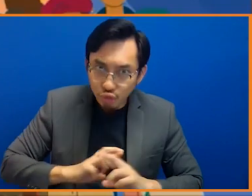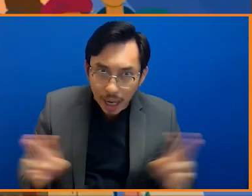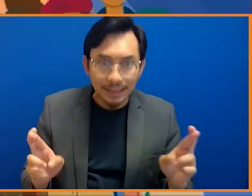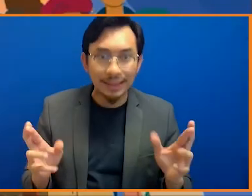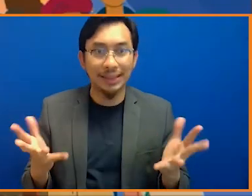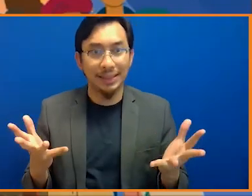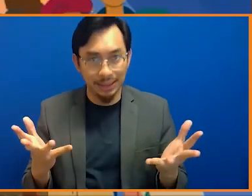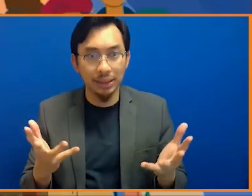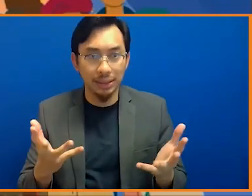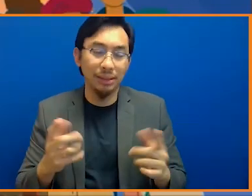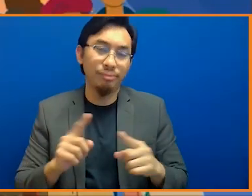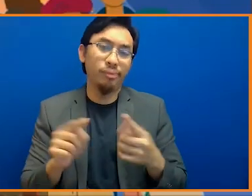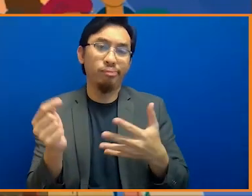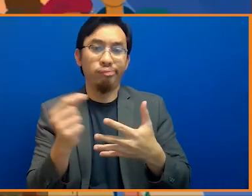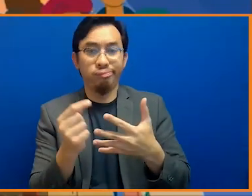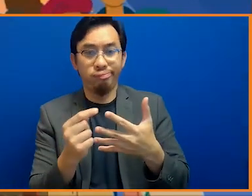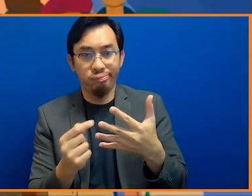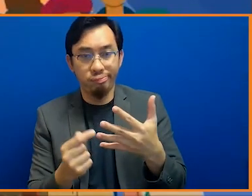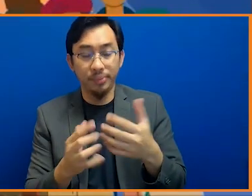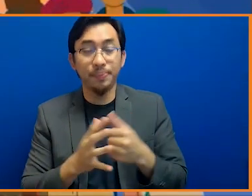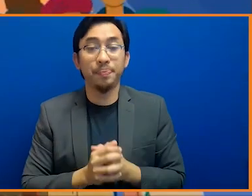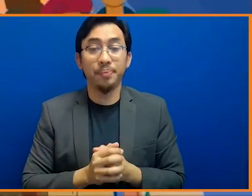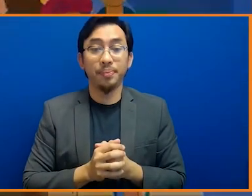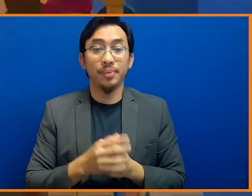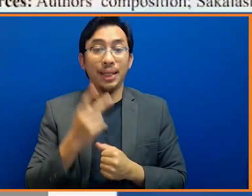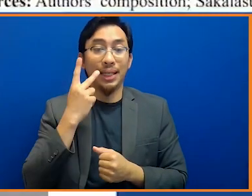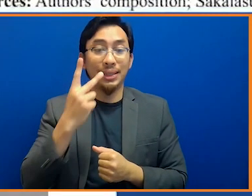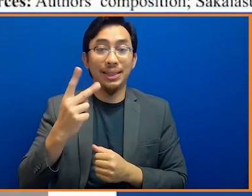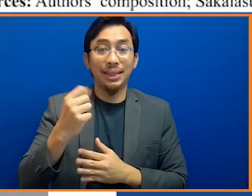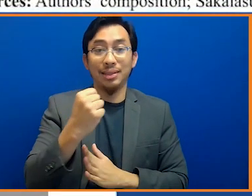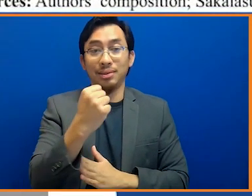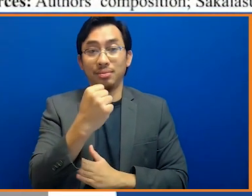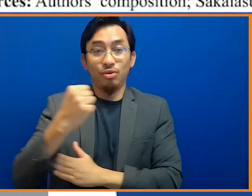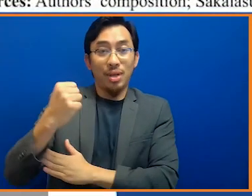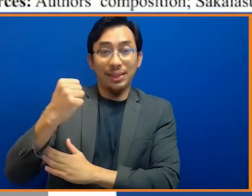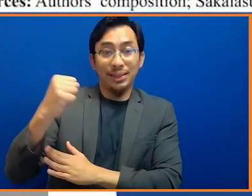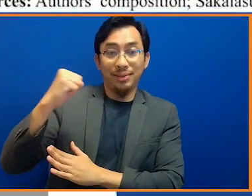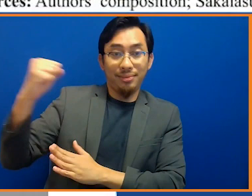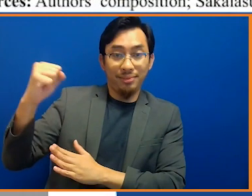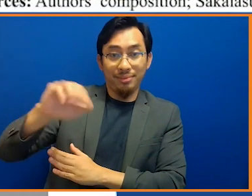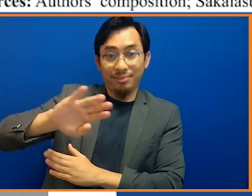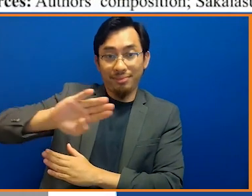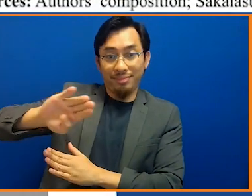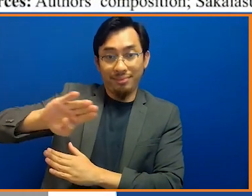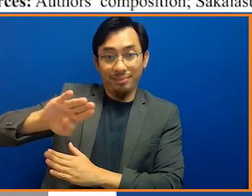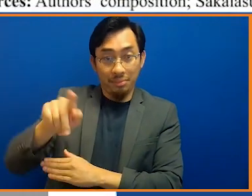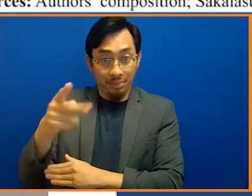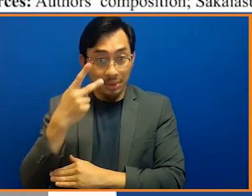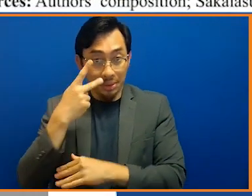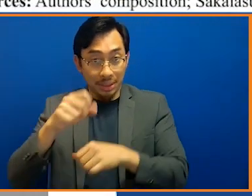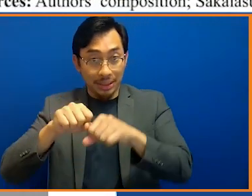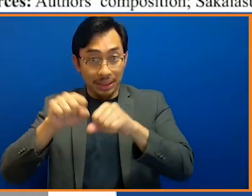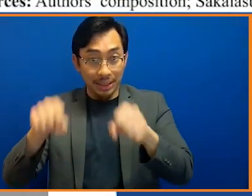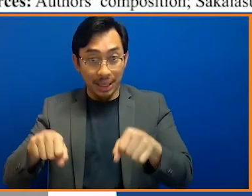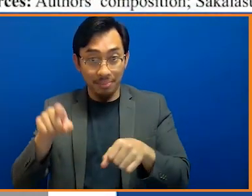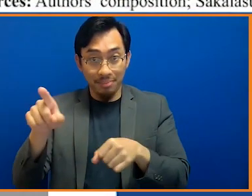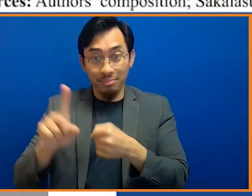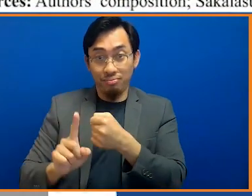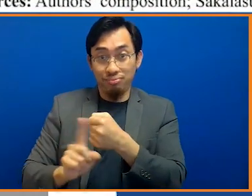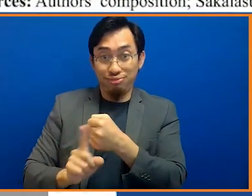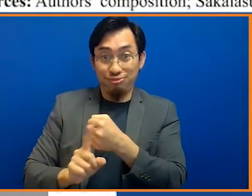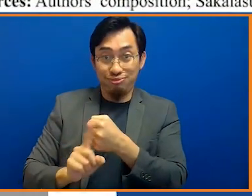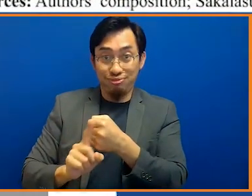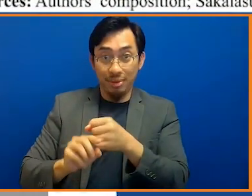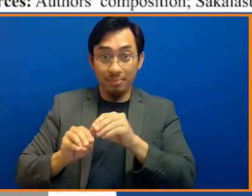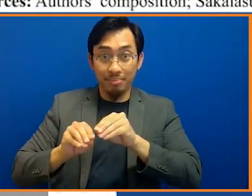Then, all right. On the right hand side, you can see the system of tsunami early warning system